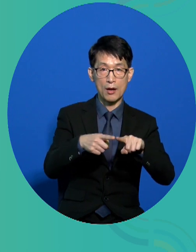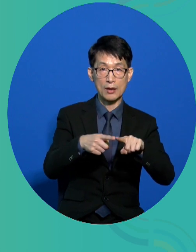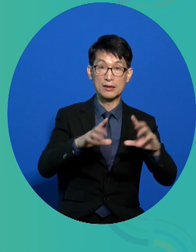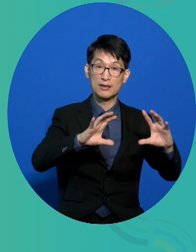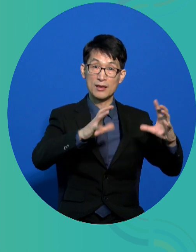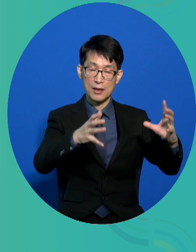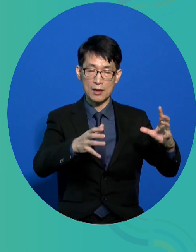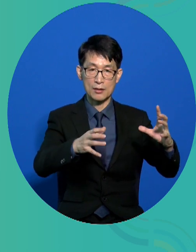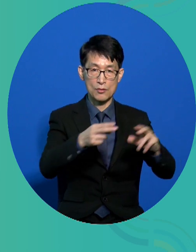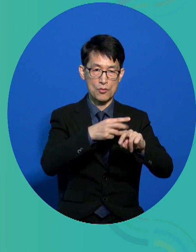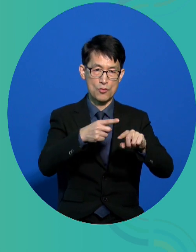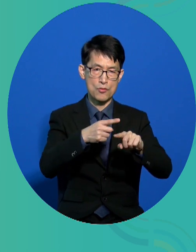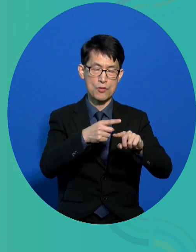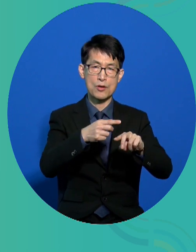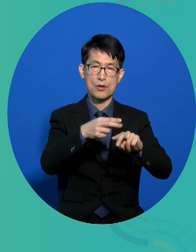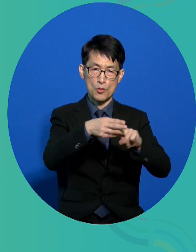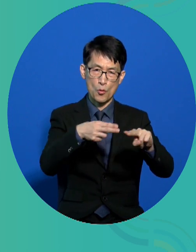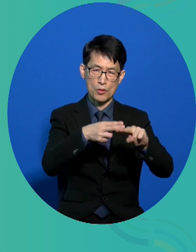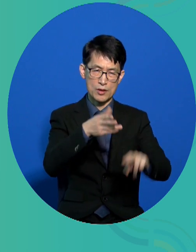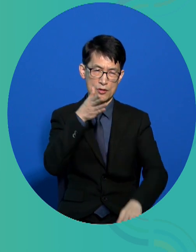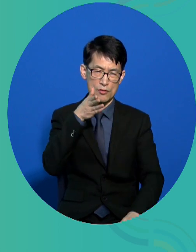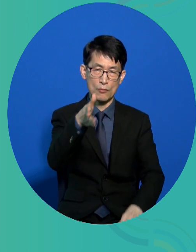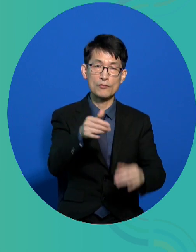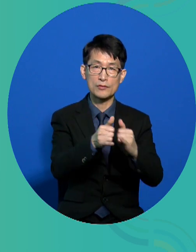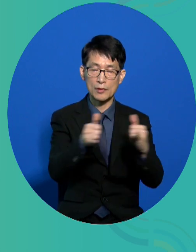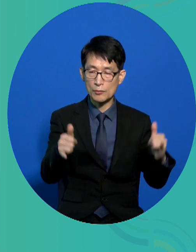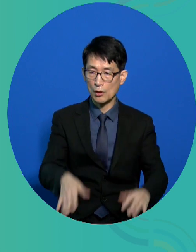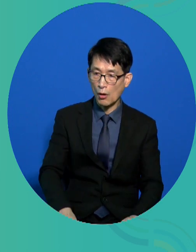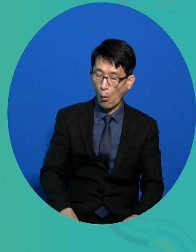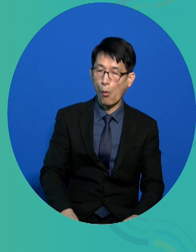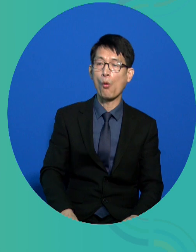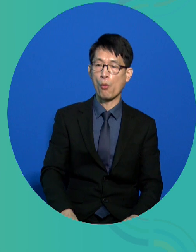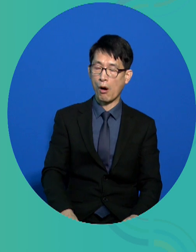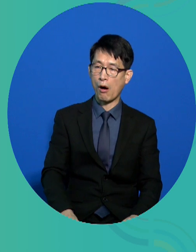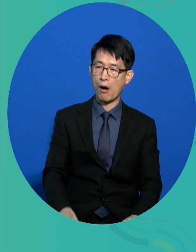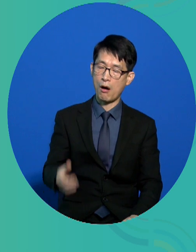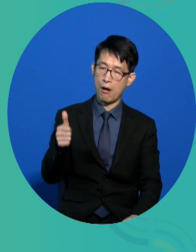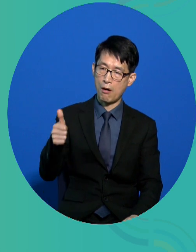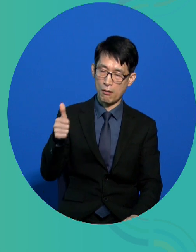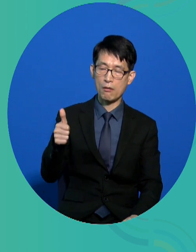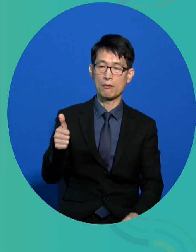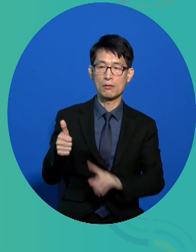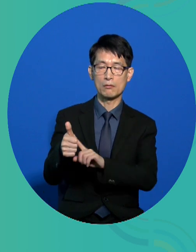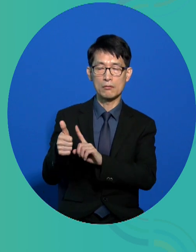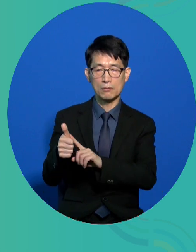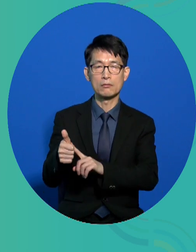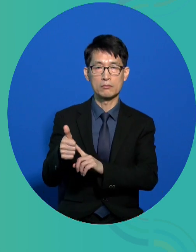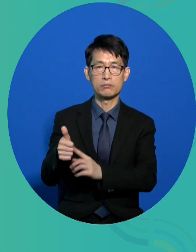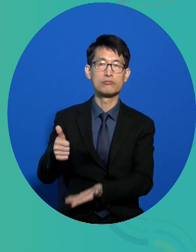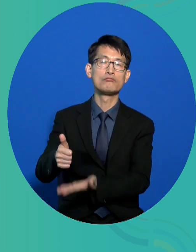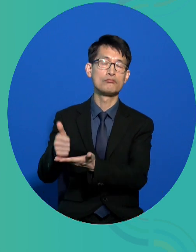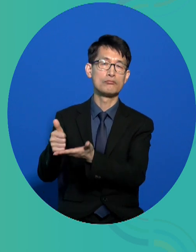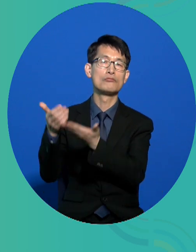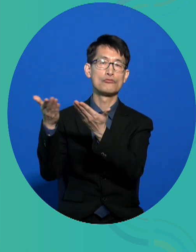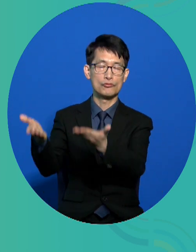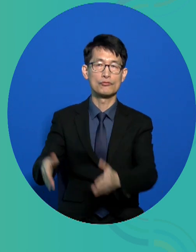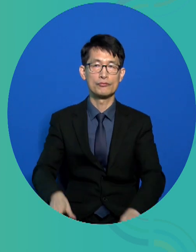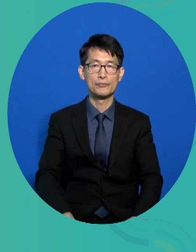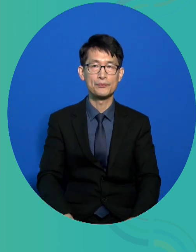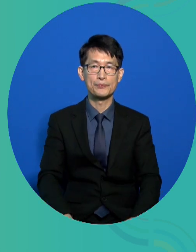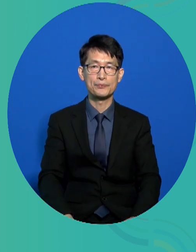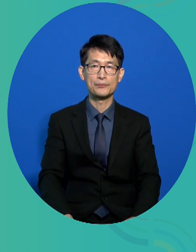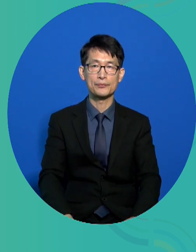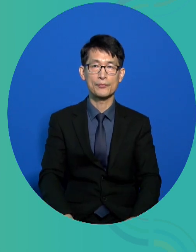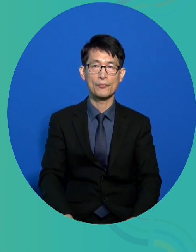but the global chefs also, they have their own innovation values which they pursued, which led to